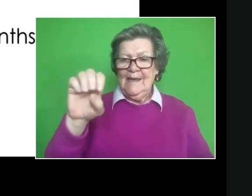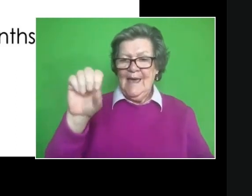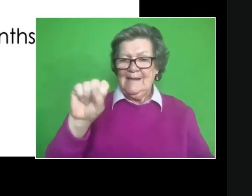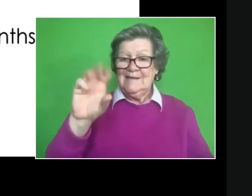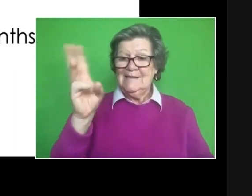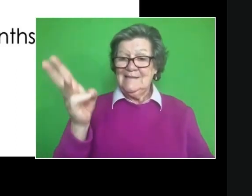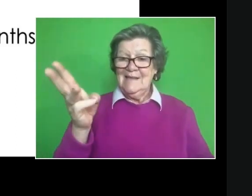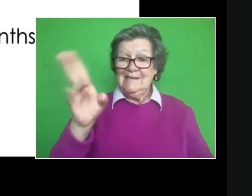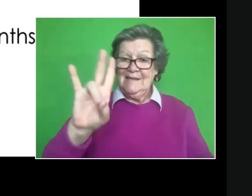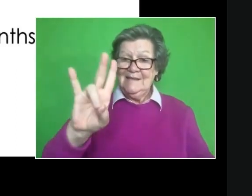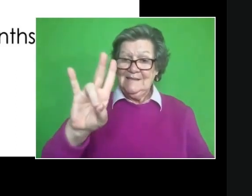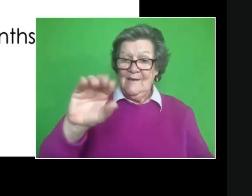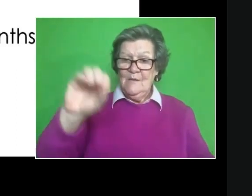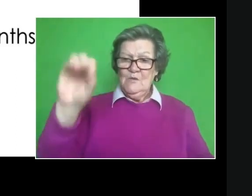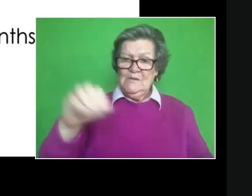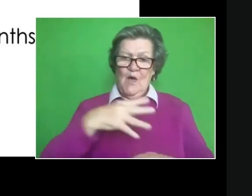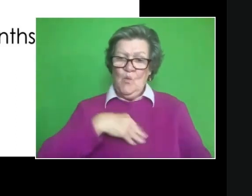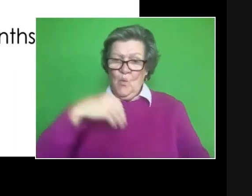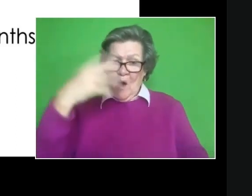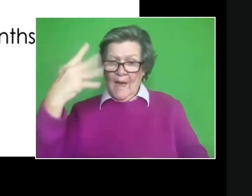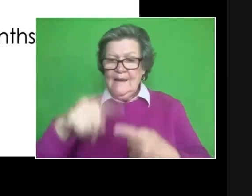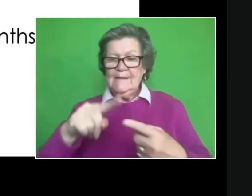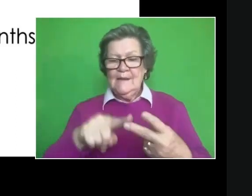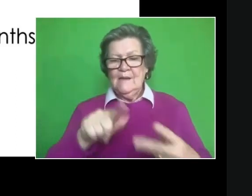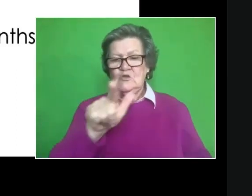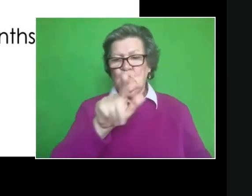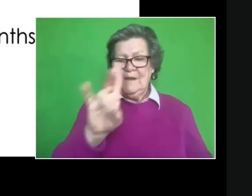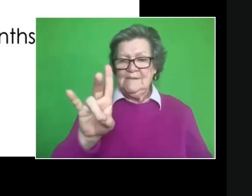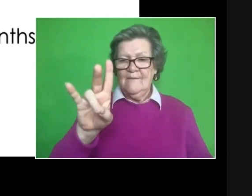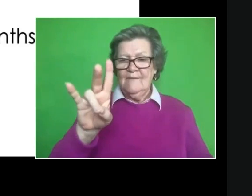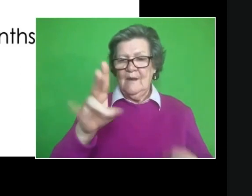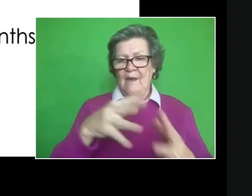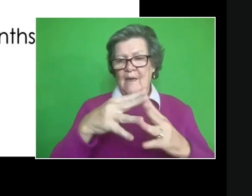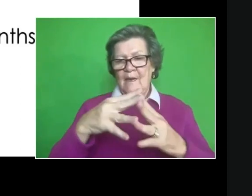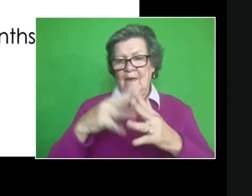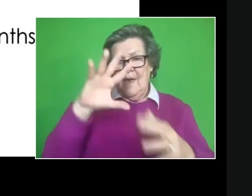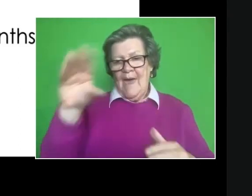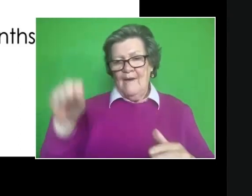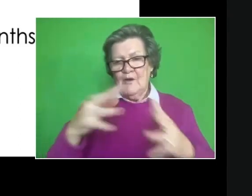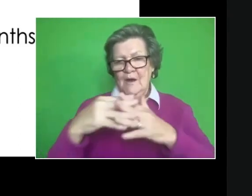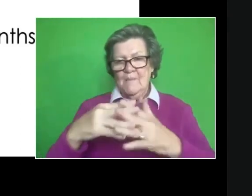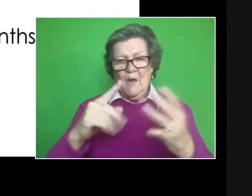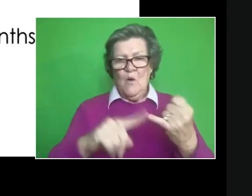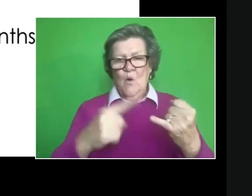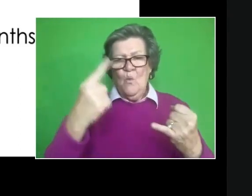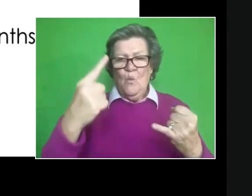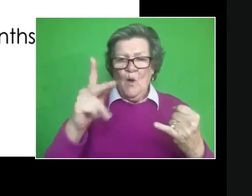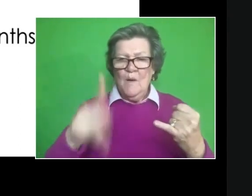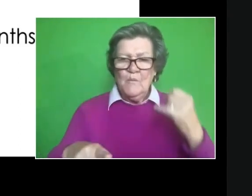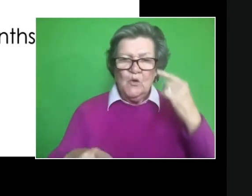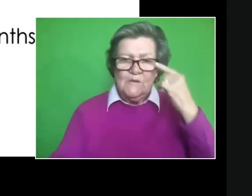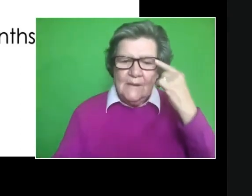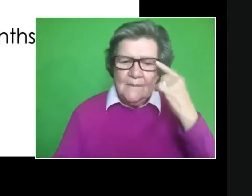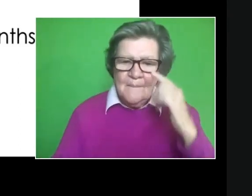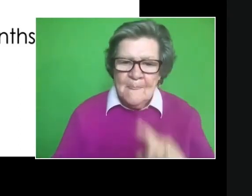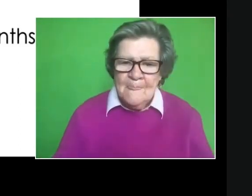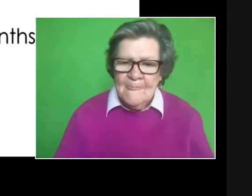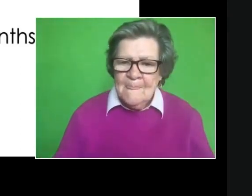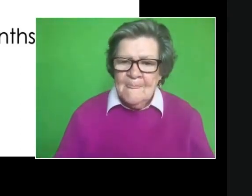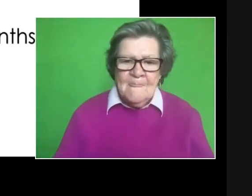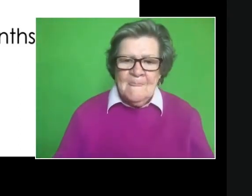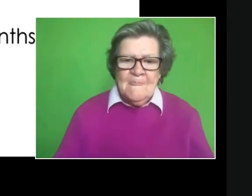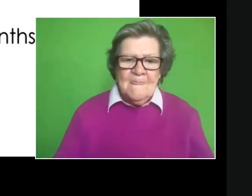67% white, 27% African American, and one person who declined their ethnic